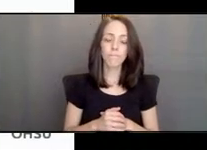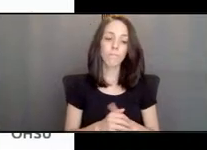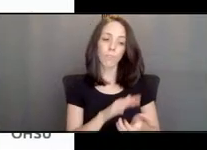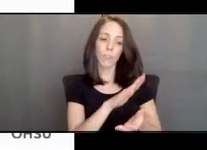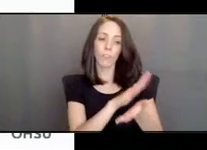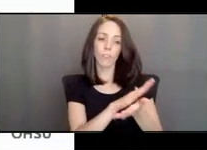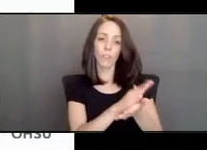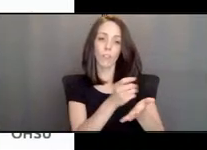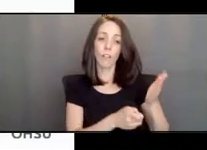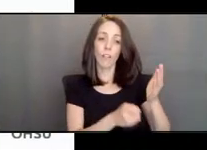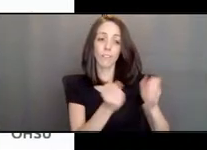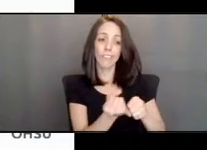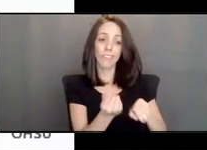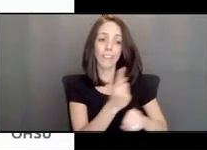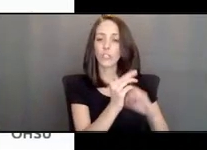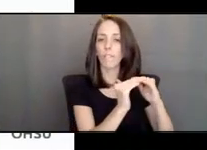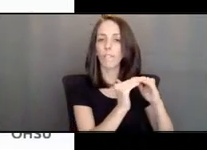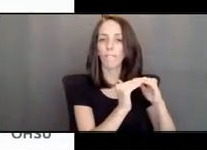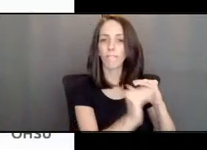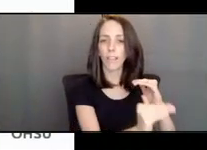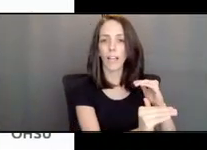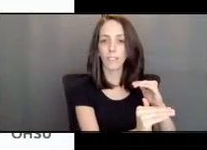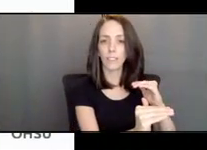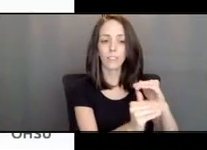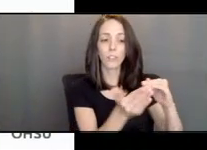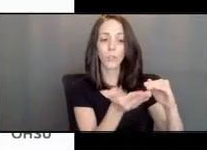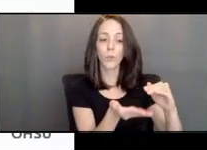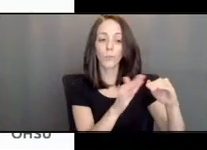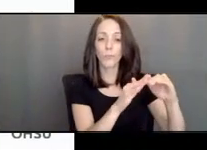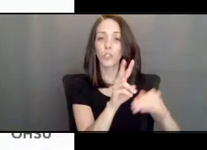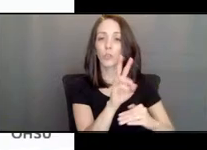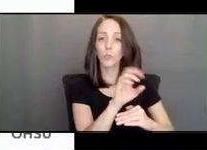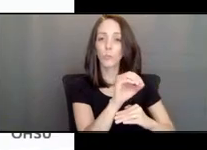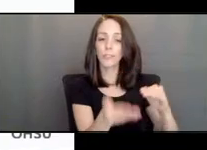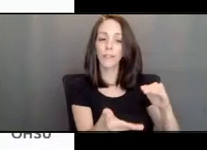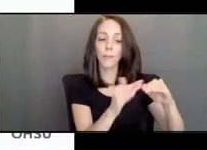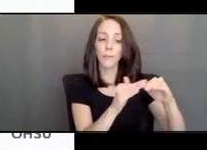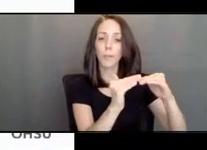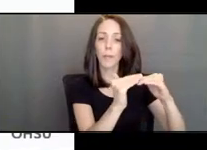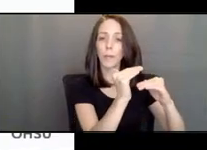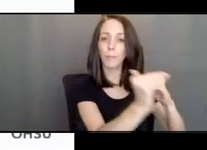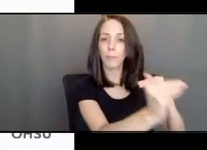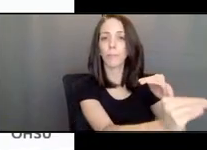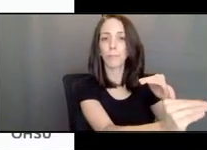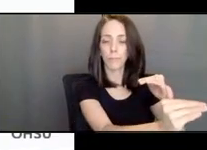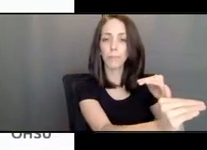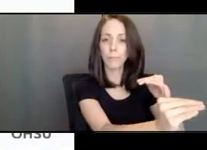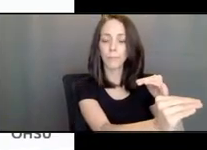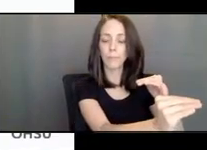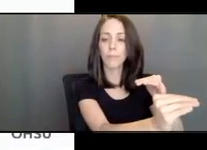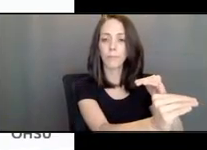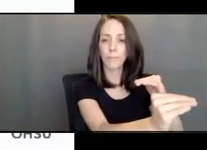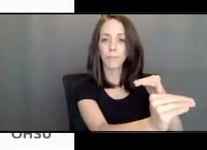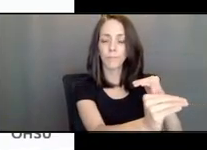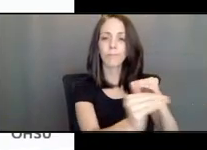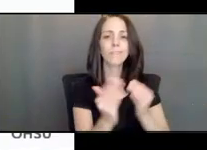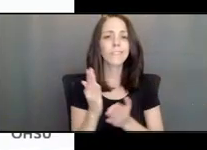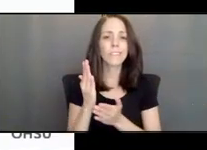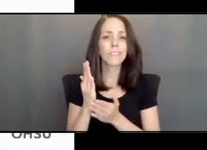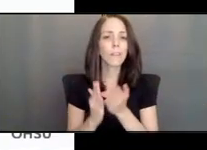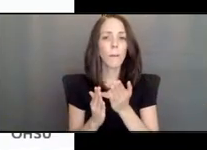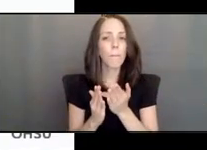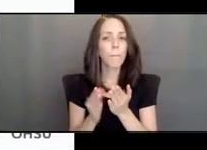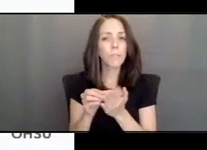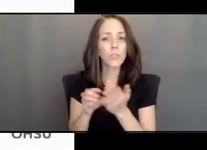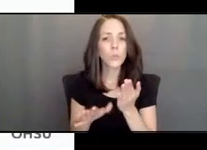flat, with the 2% rate increase offset by lower enrollment due to learner placement challenges. The